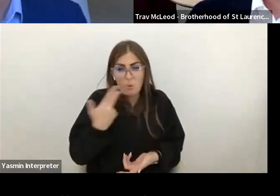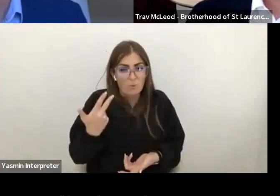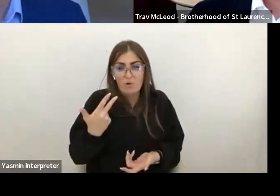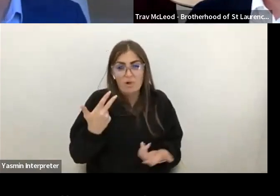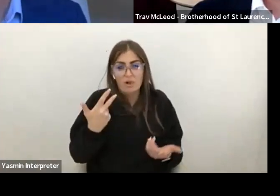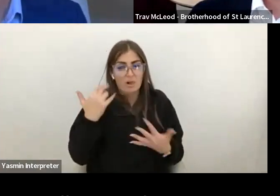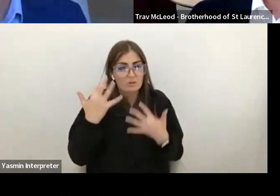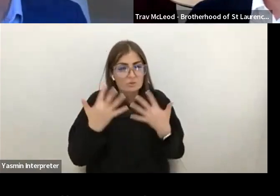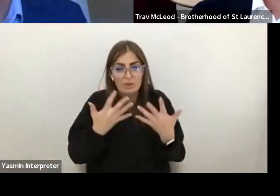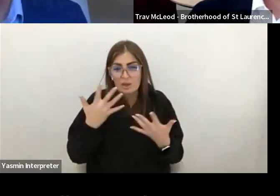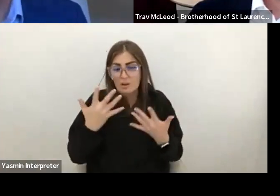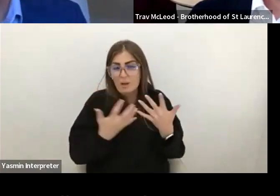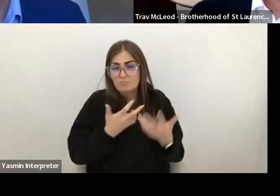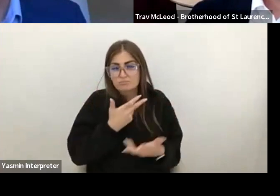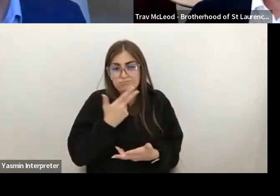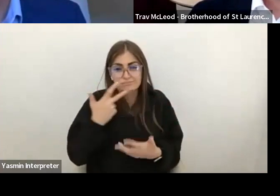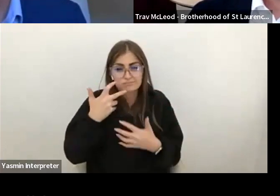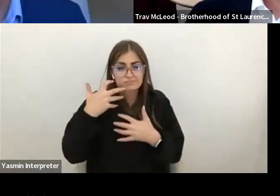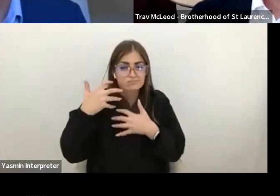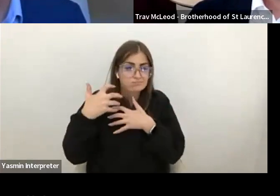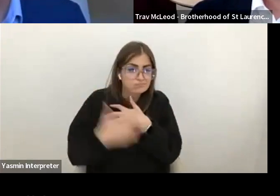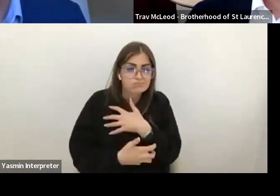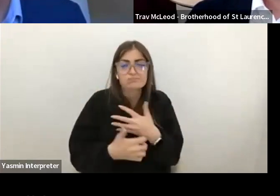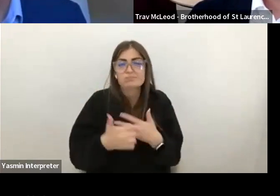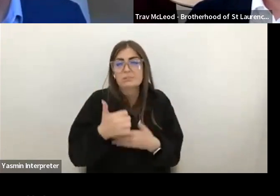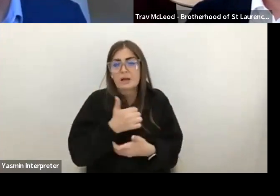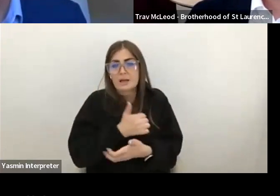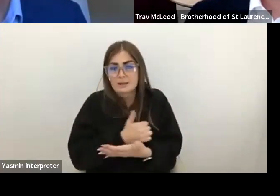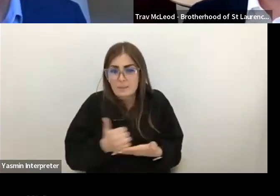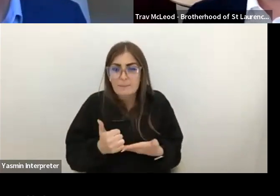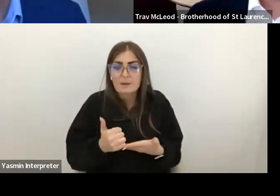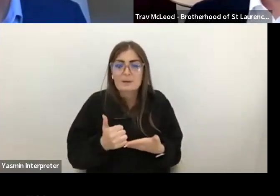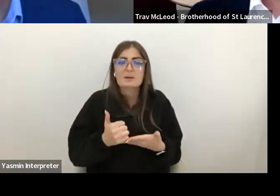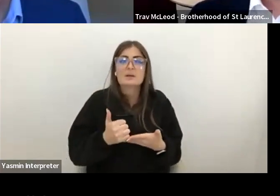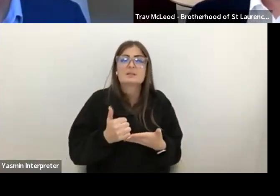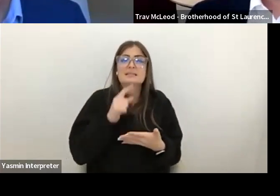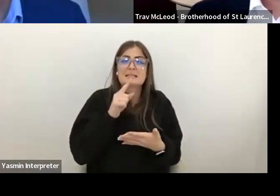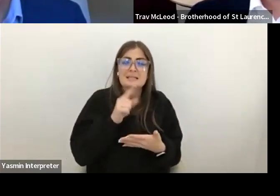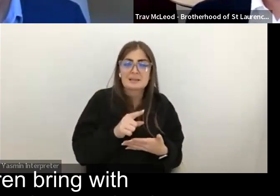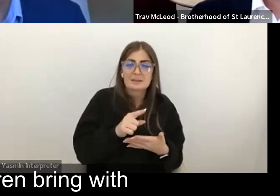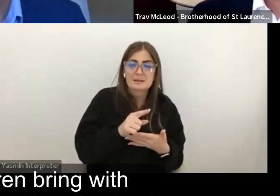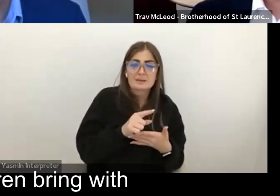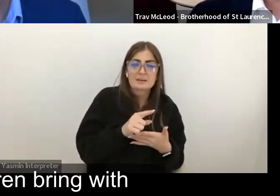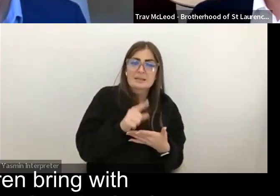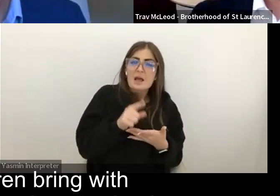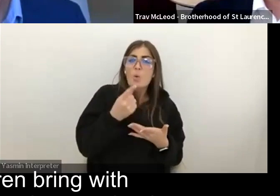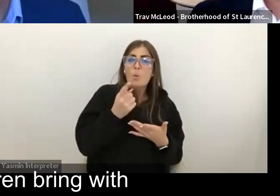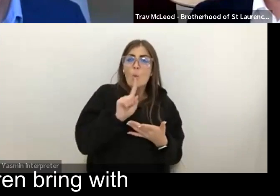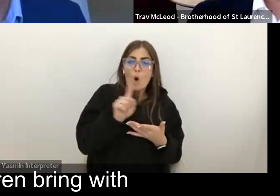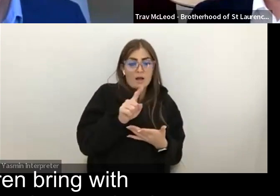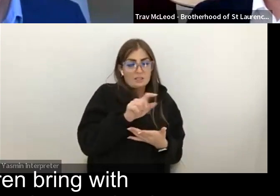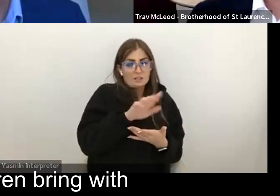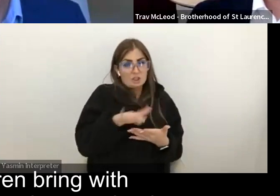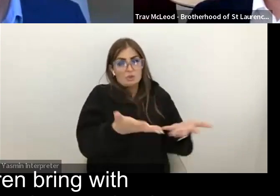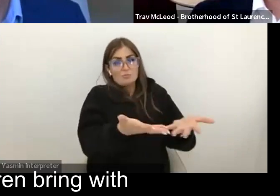what a steep gradient we have in the condition, in what children bring